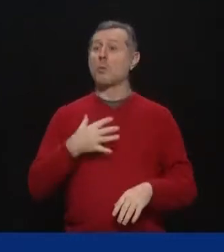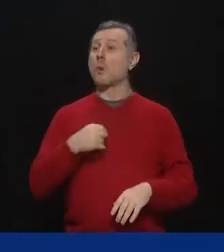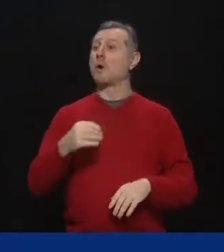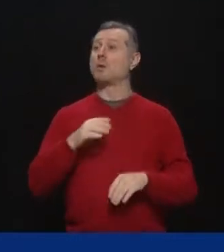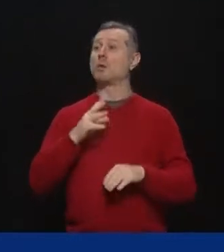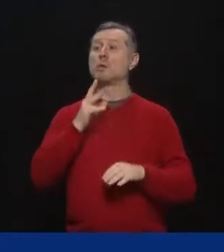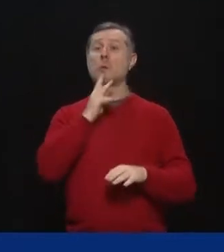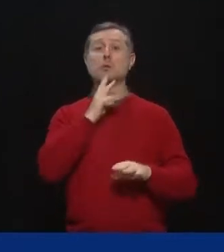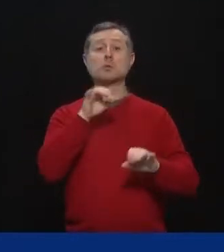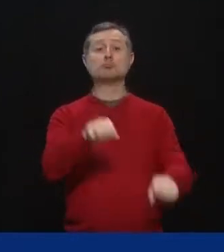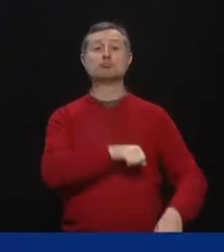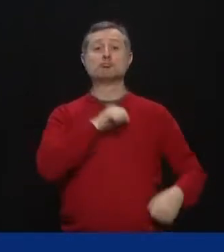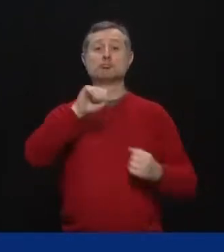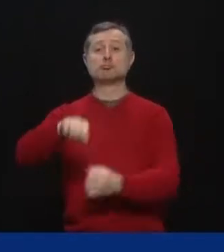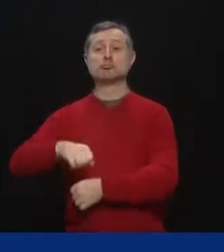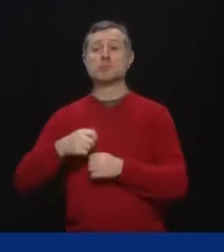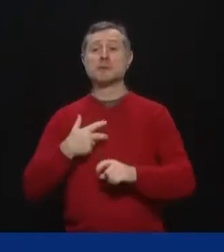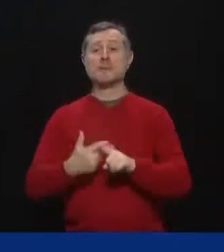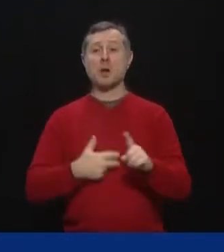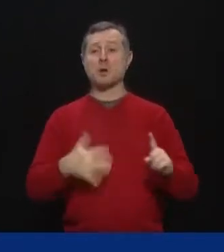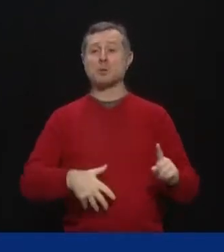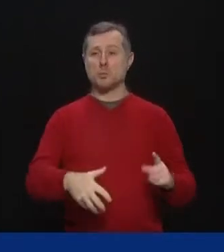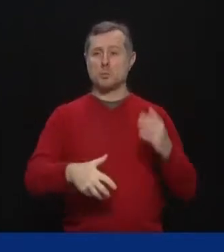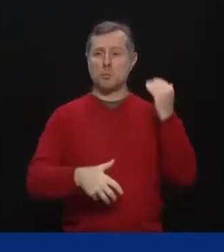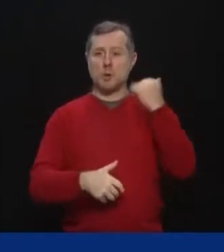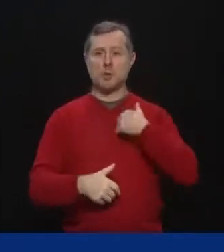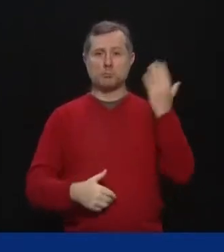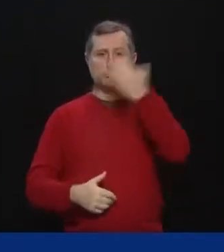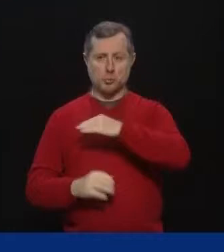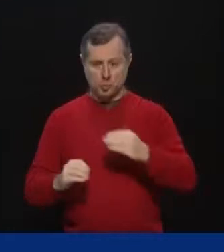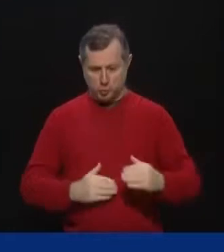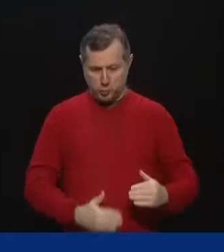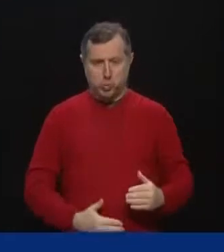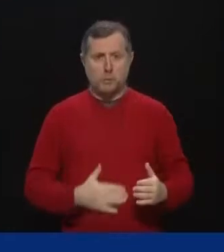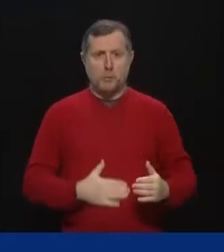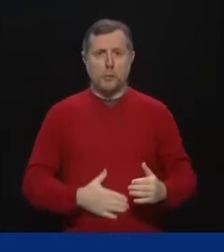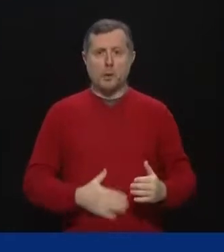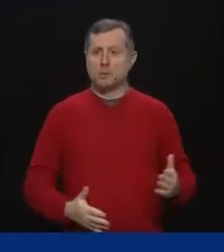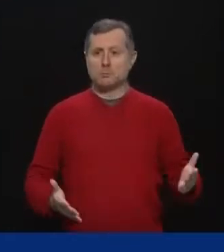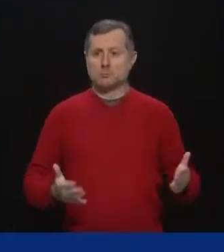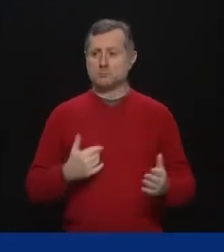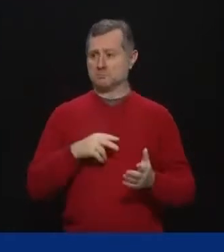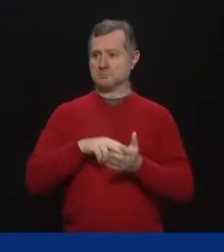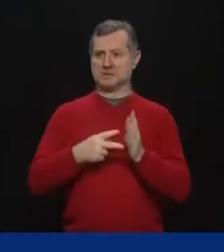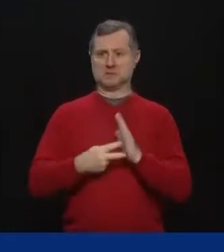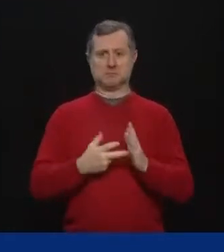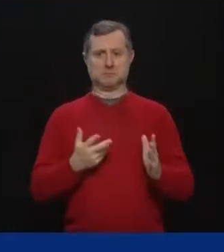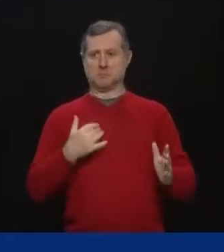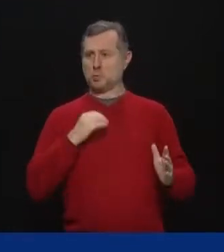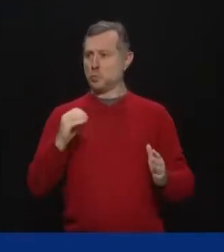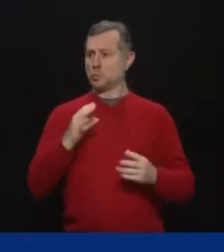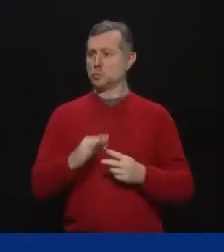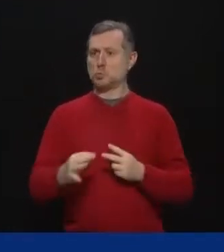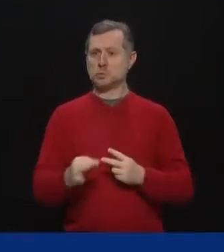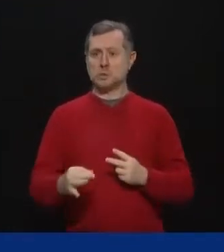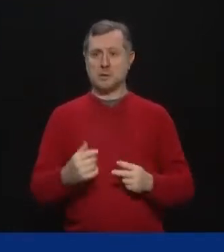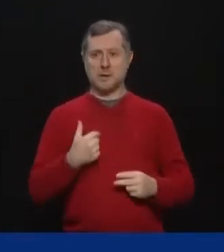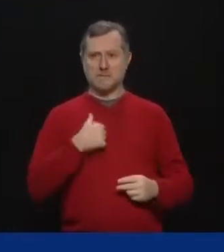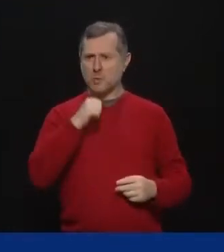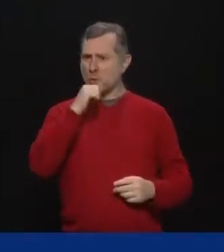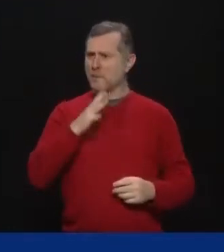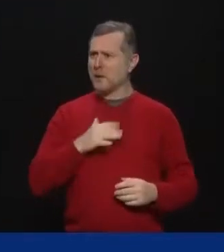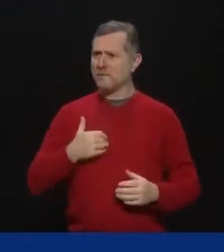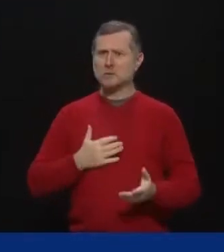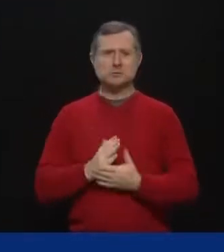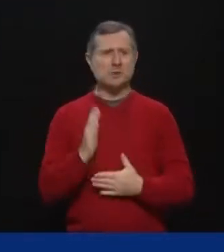is the reality of real people, okay? We don't always know. So you're denied the choice that should be yours as a woman.